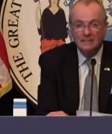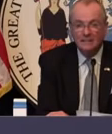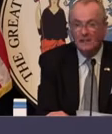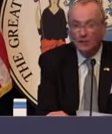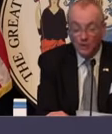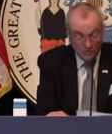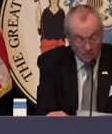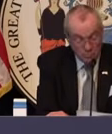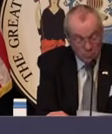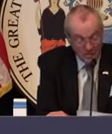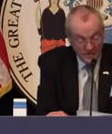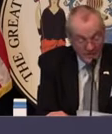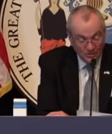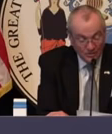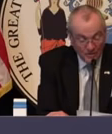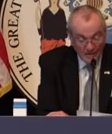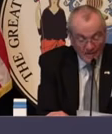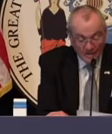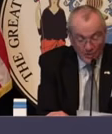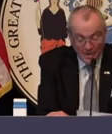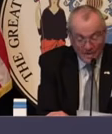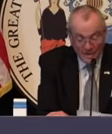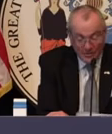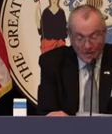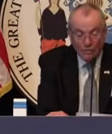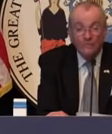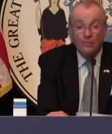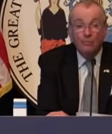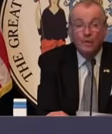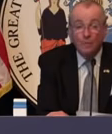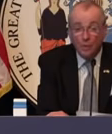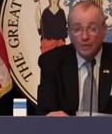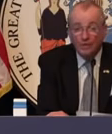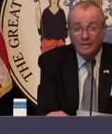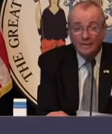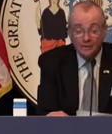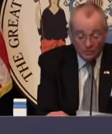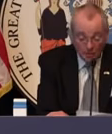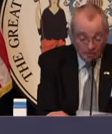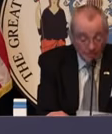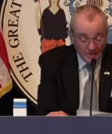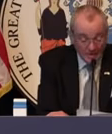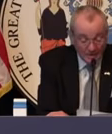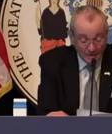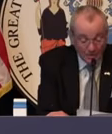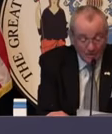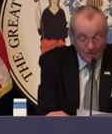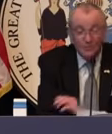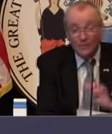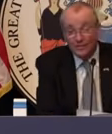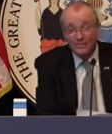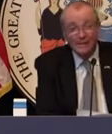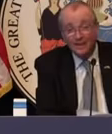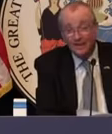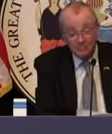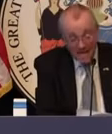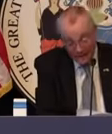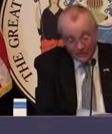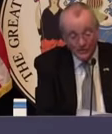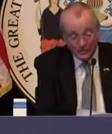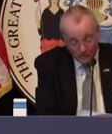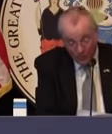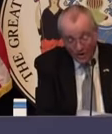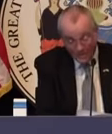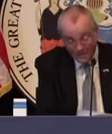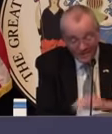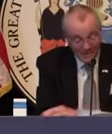defined heroism. So today I'd like to recognize a group from Bridgewater in Somerset County that calls themselves the